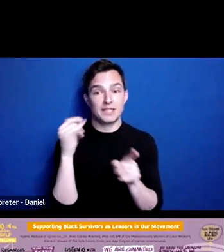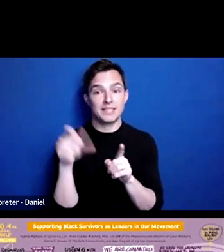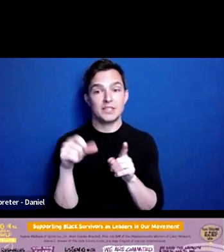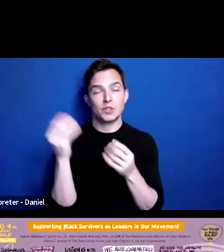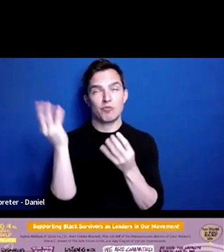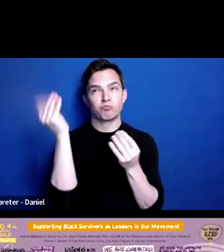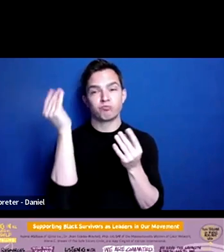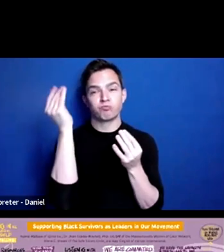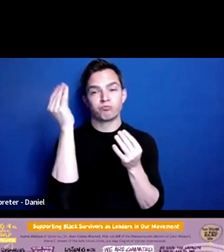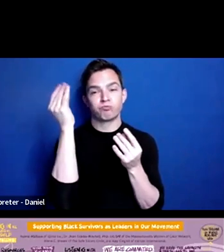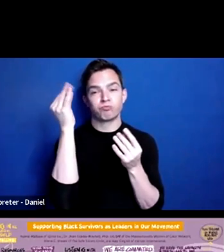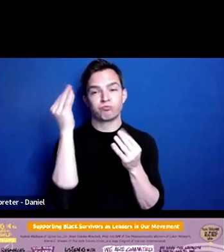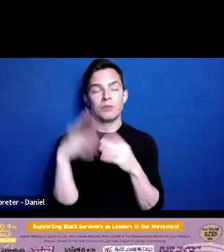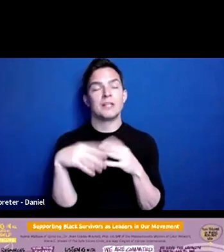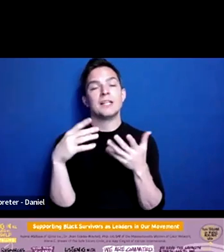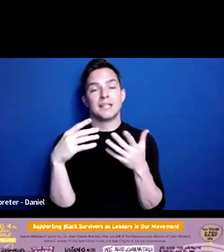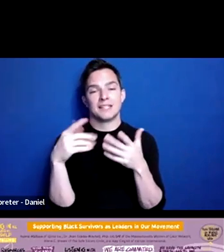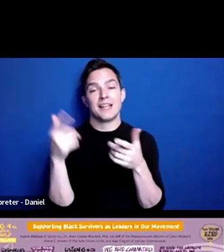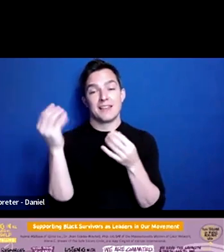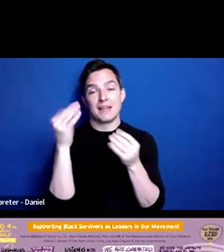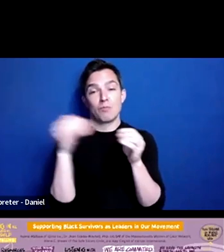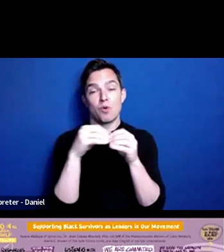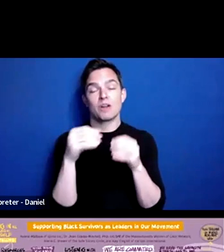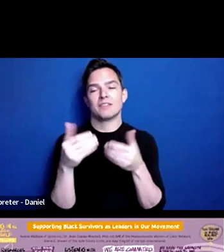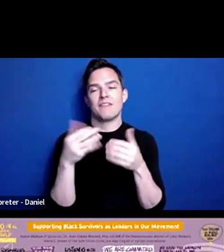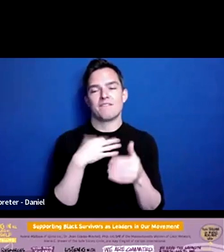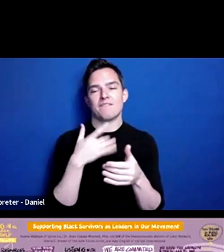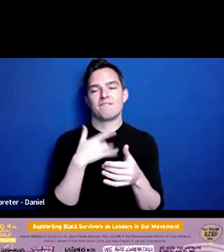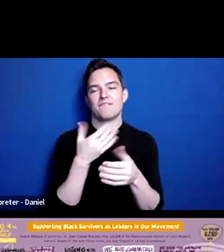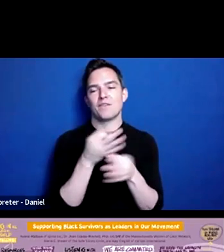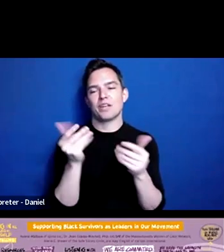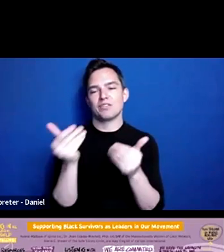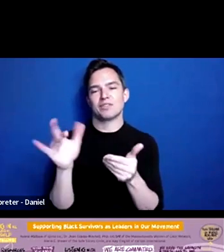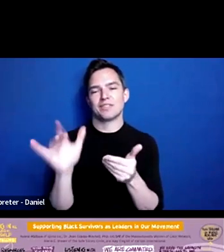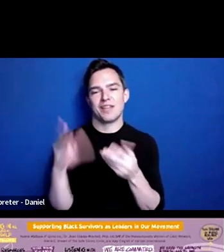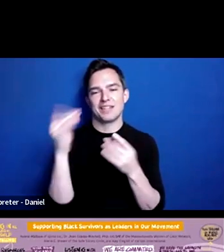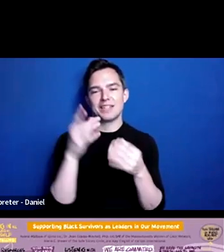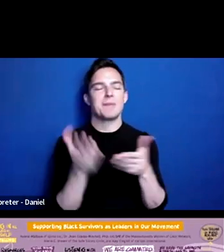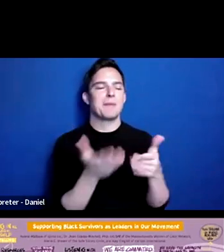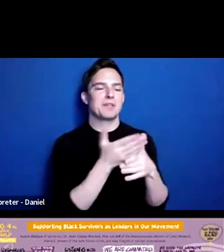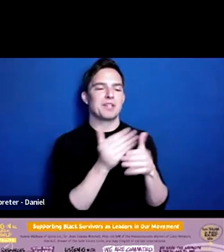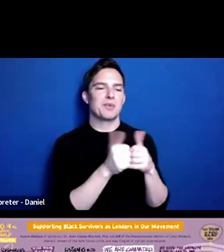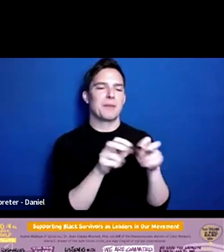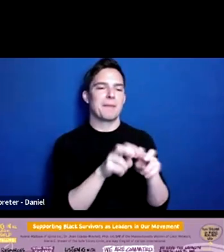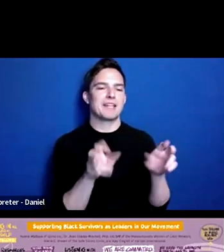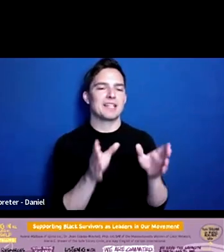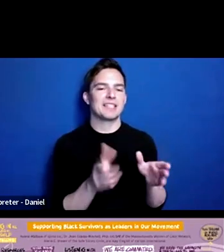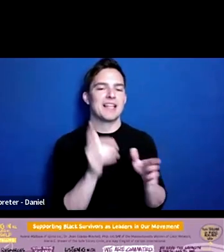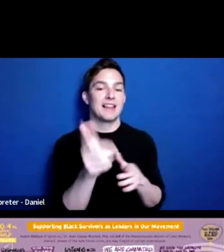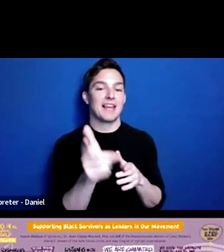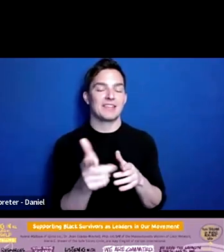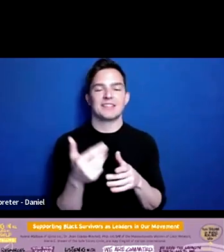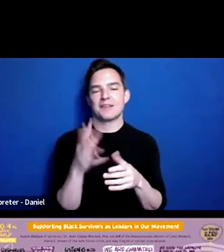and think through your questions some more, feel free to do that. And we can probably share them to our panelists later. I'm speaking